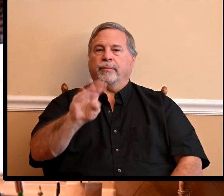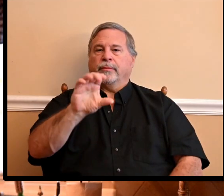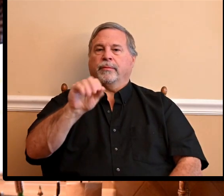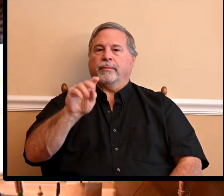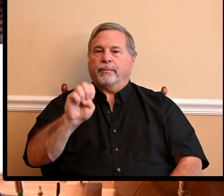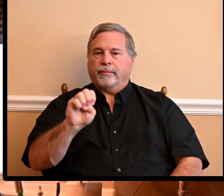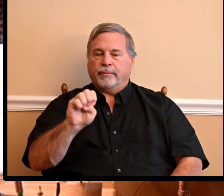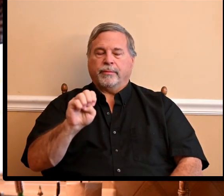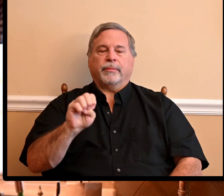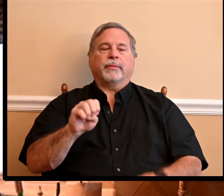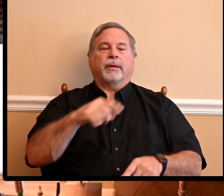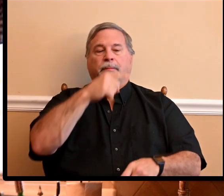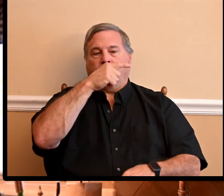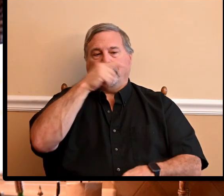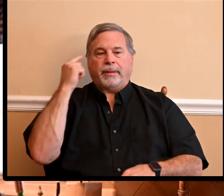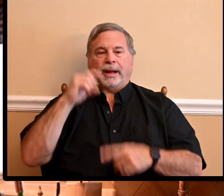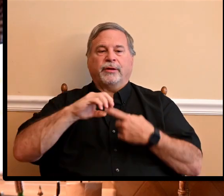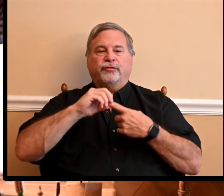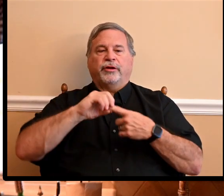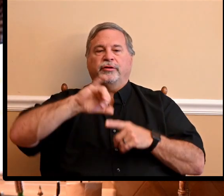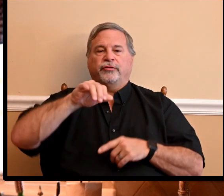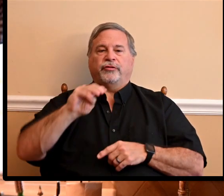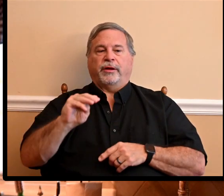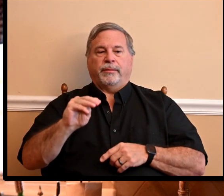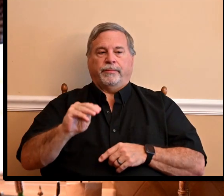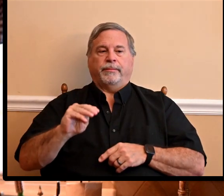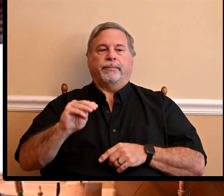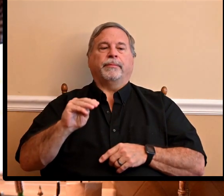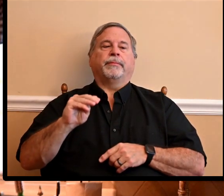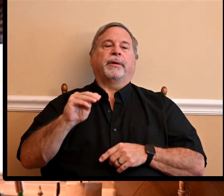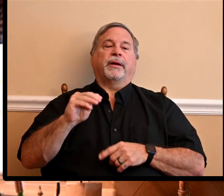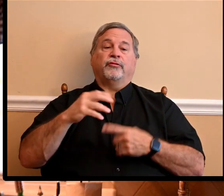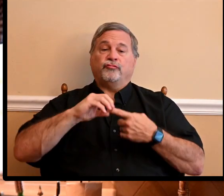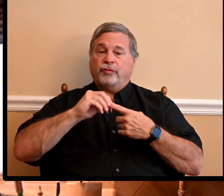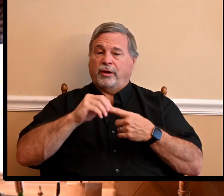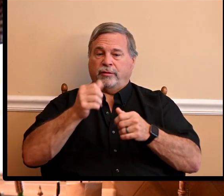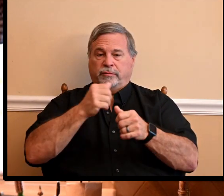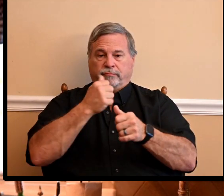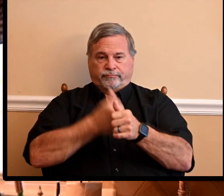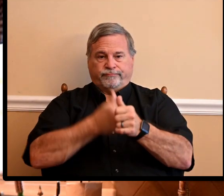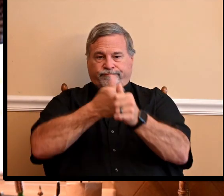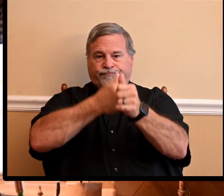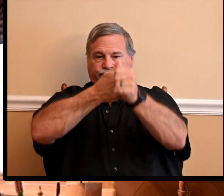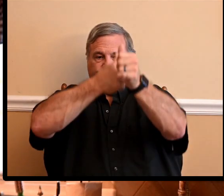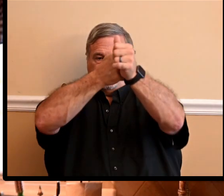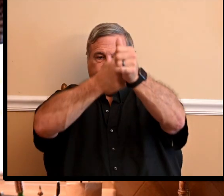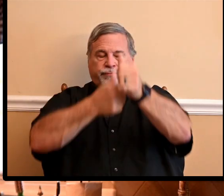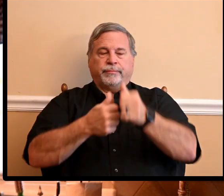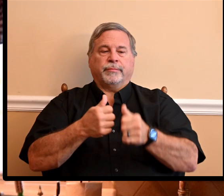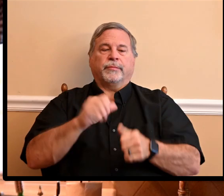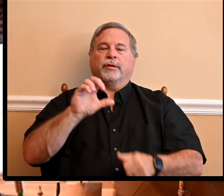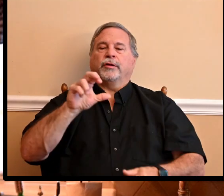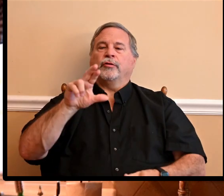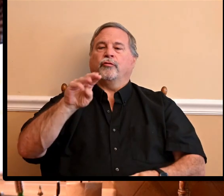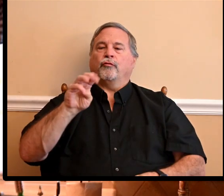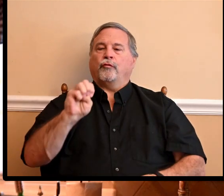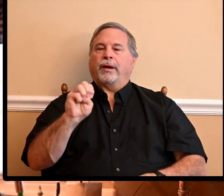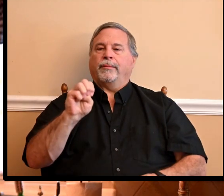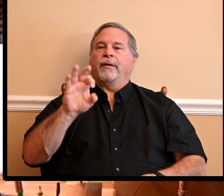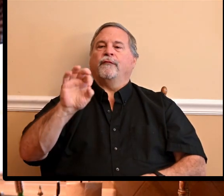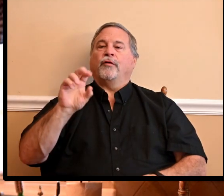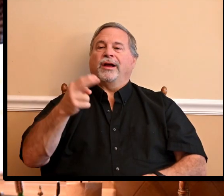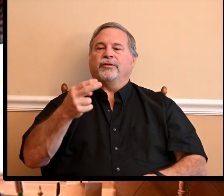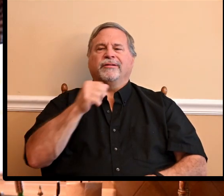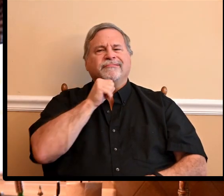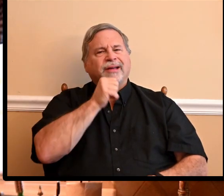cake. We have had the black cherry jam on the first layer. We've had cherries on the first layer as well. We've had the